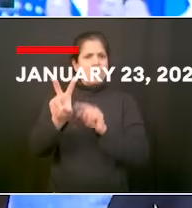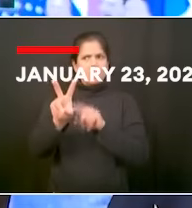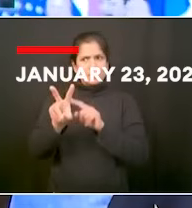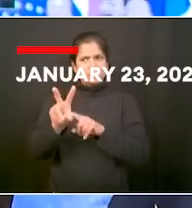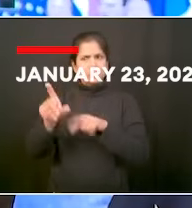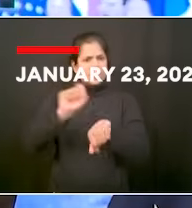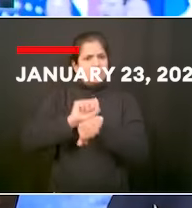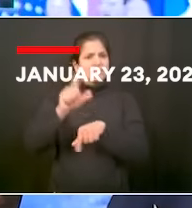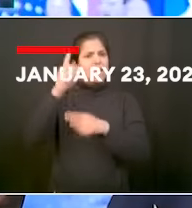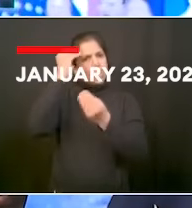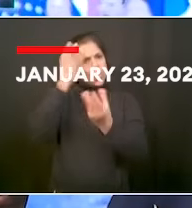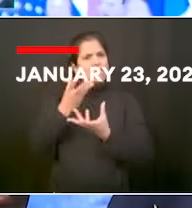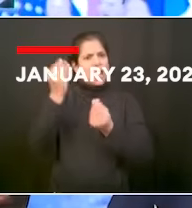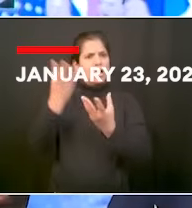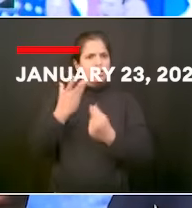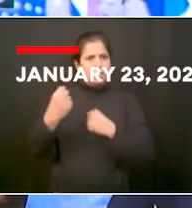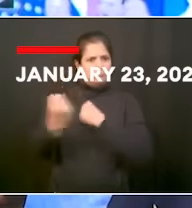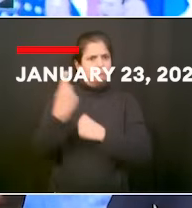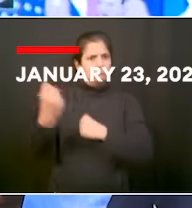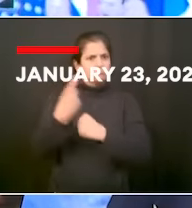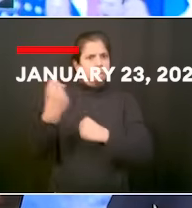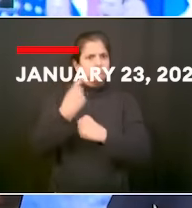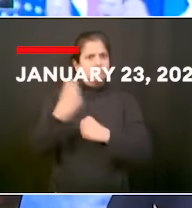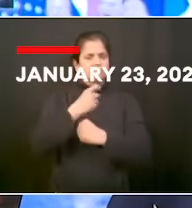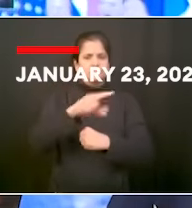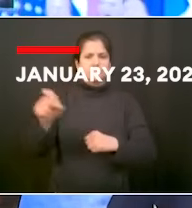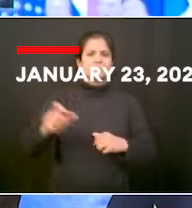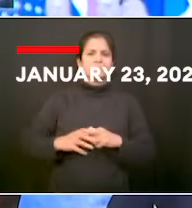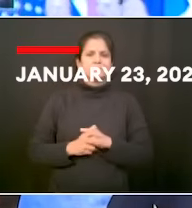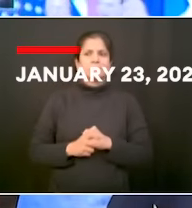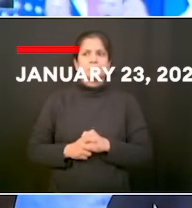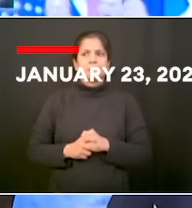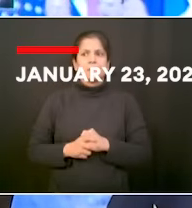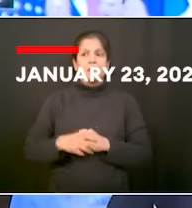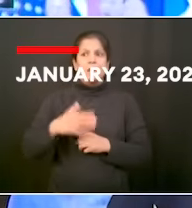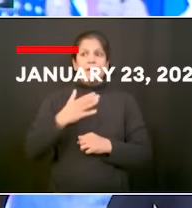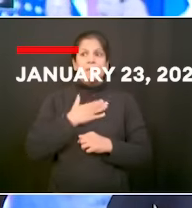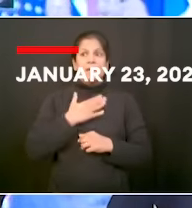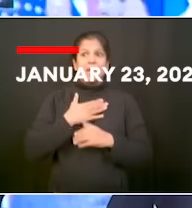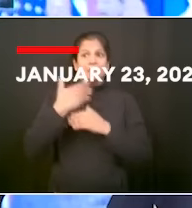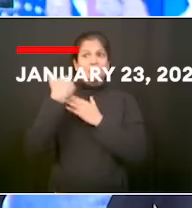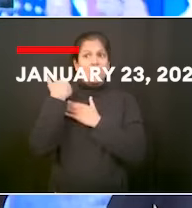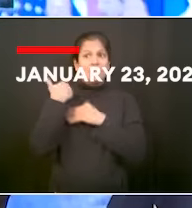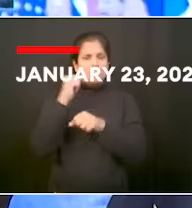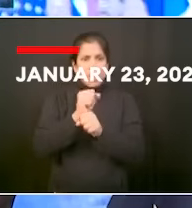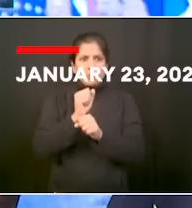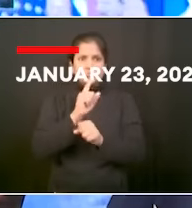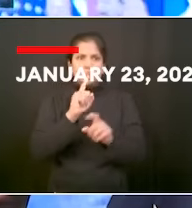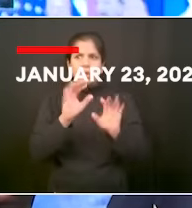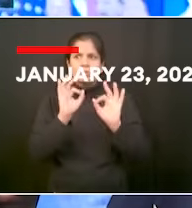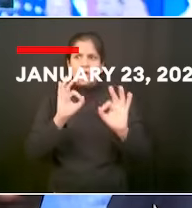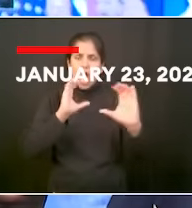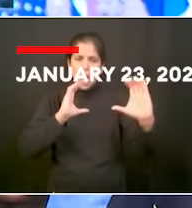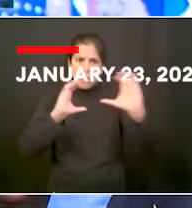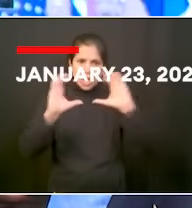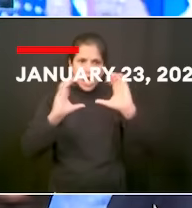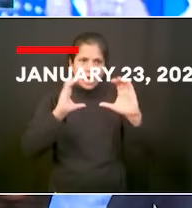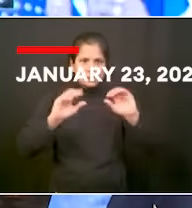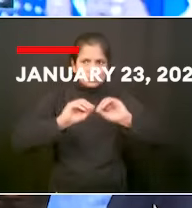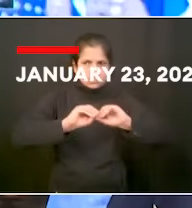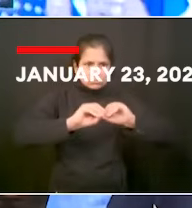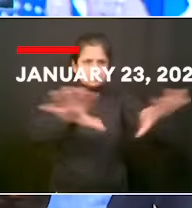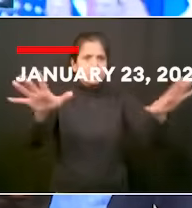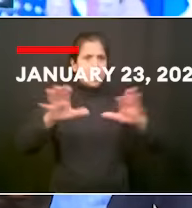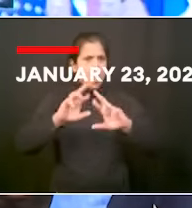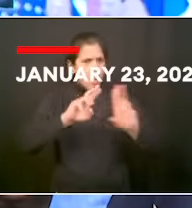to make clear that this is a city that's prepared and then to keep in close contact with not only the leaders that you've already heard from,